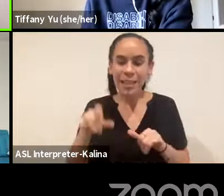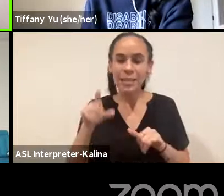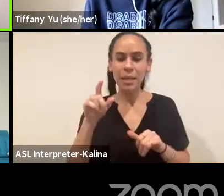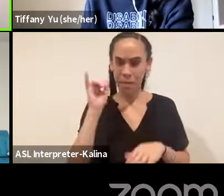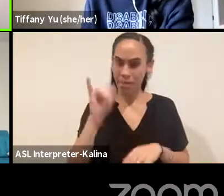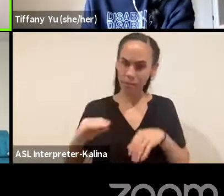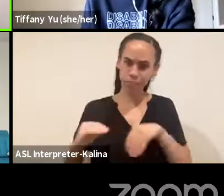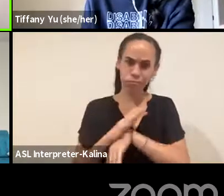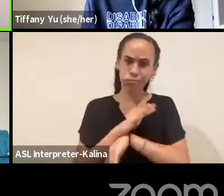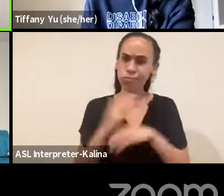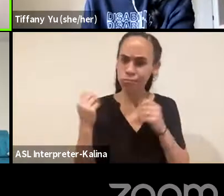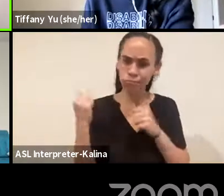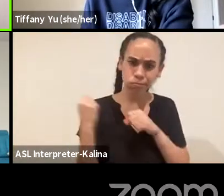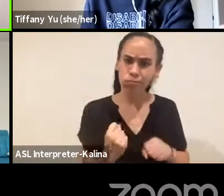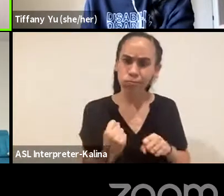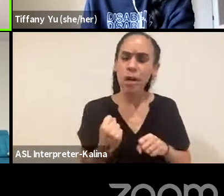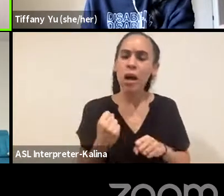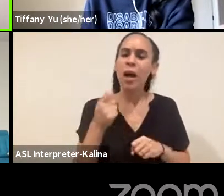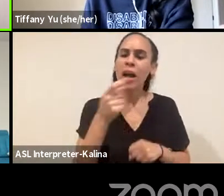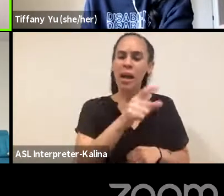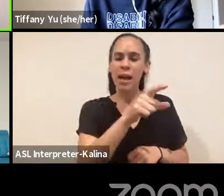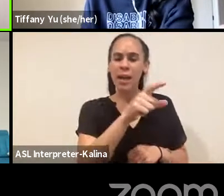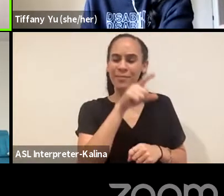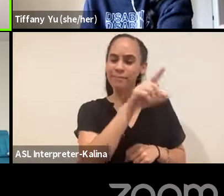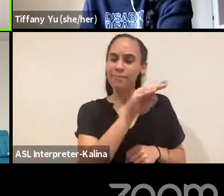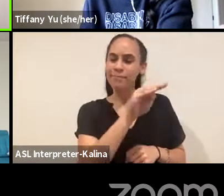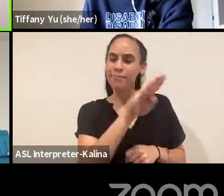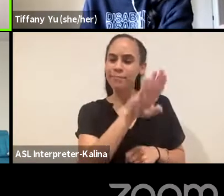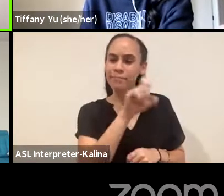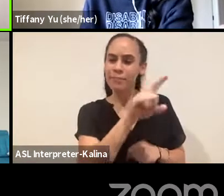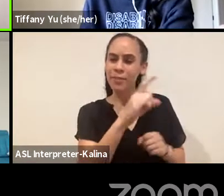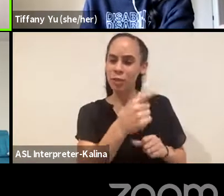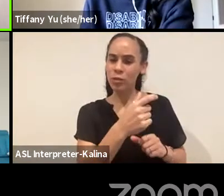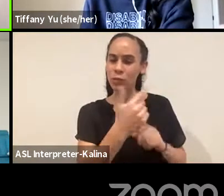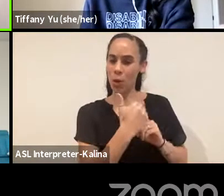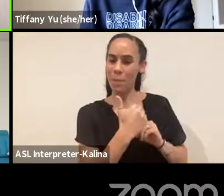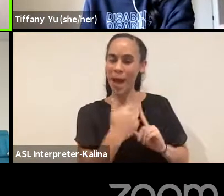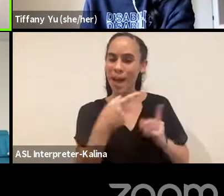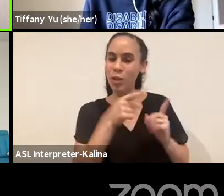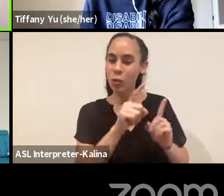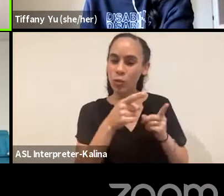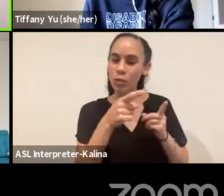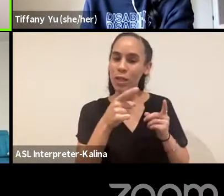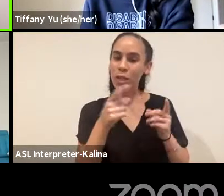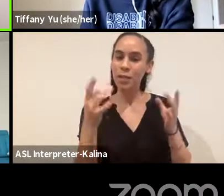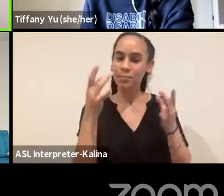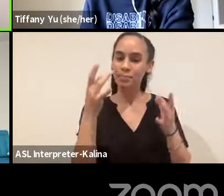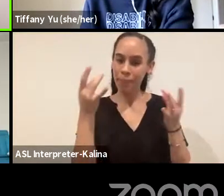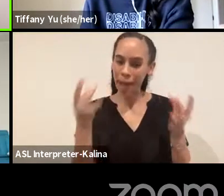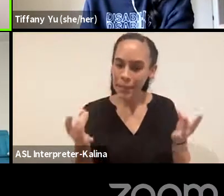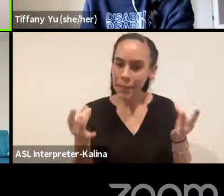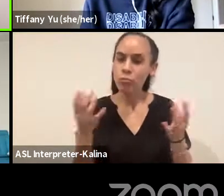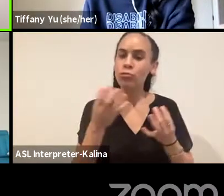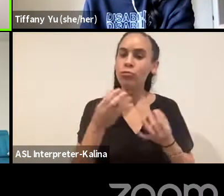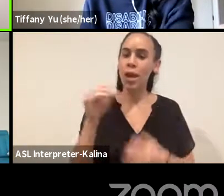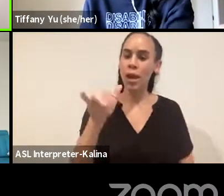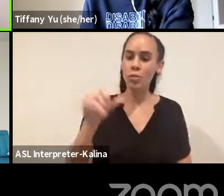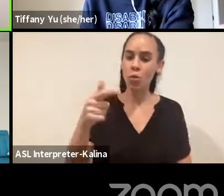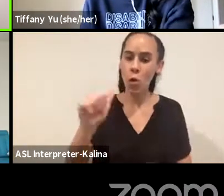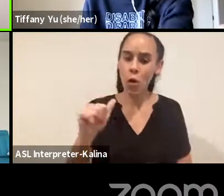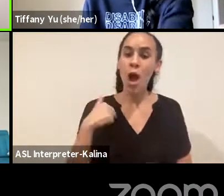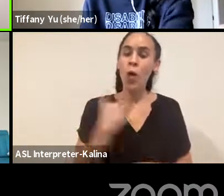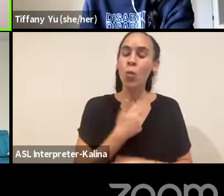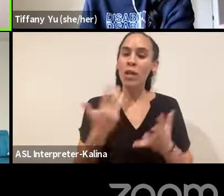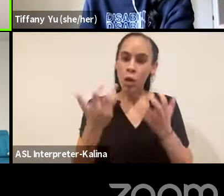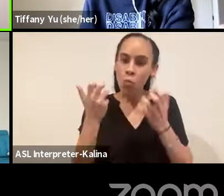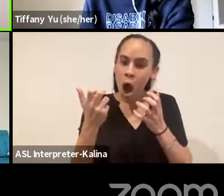mindfulness work as well, that our nervous systems deeply desire to co-regulate with other